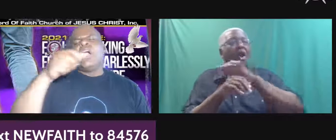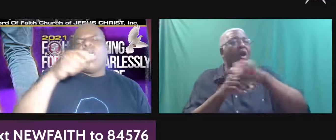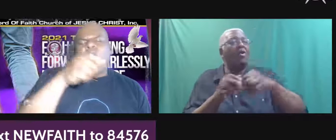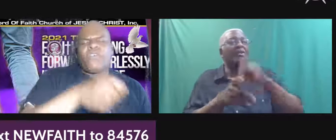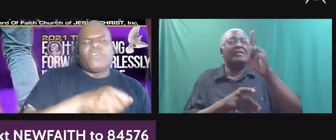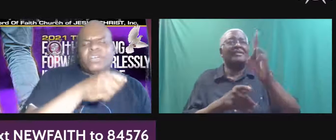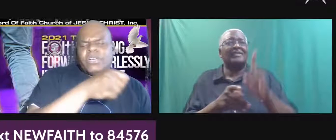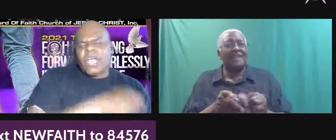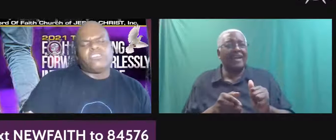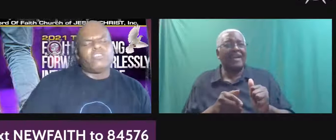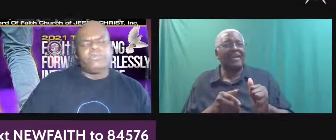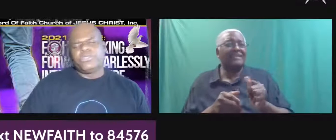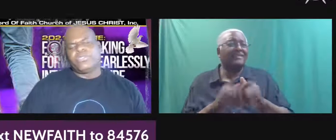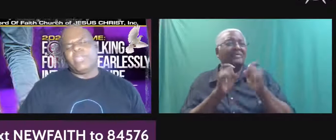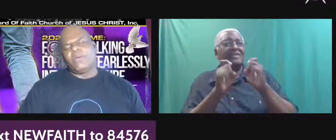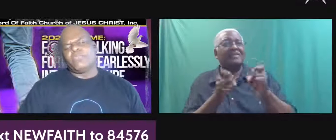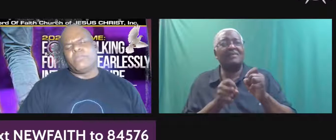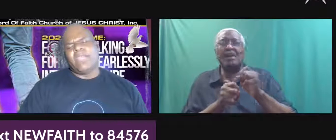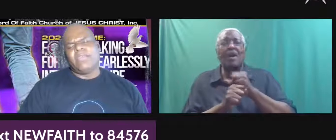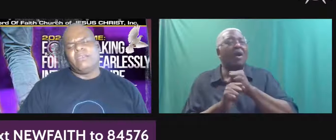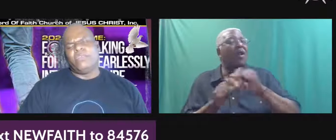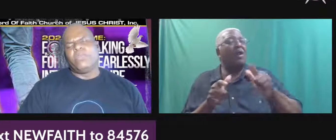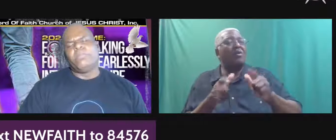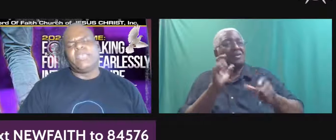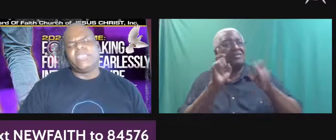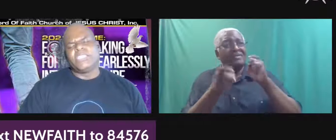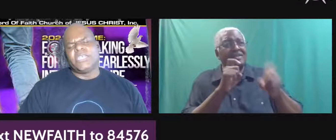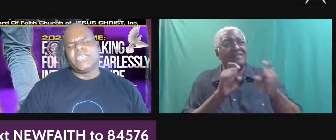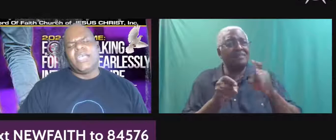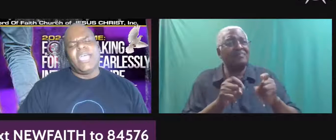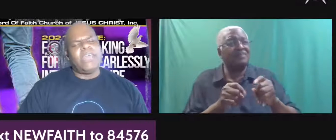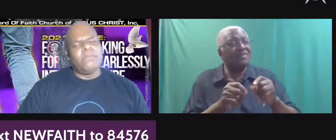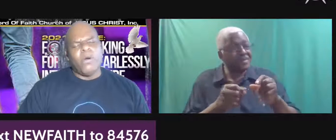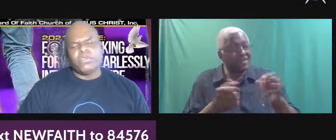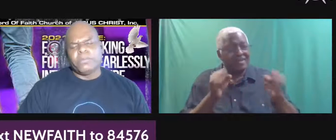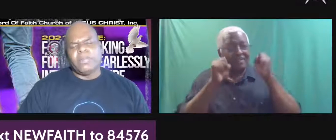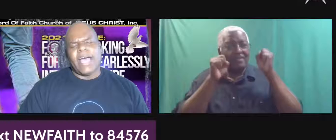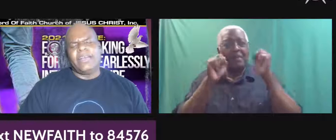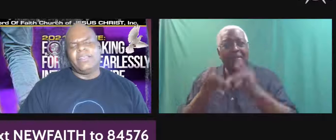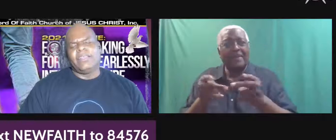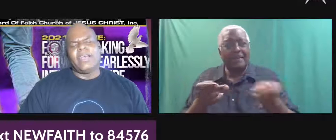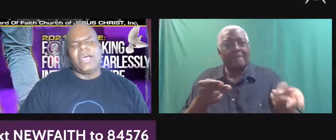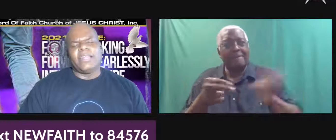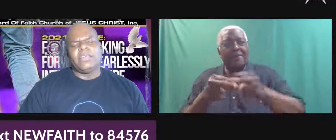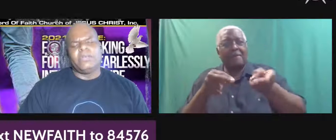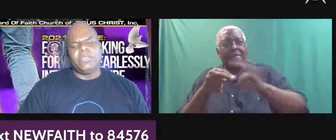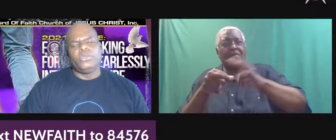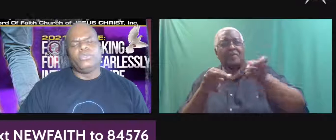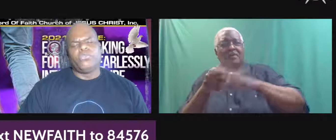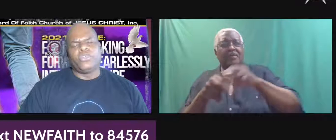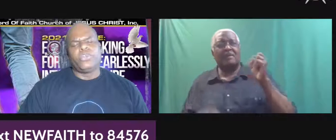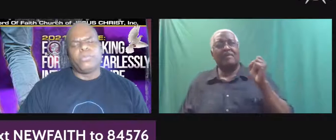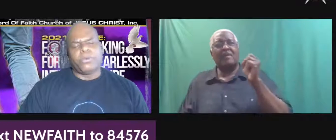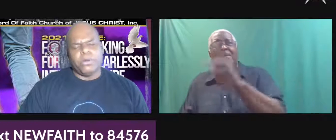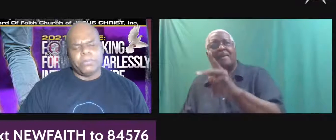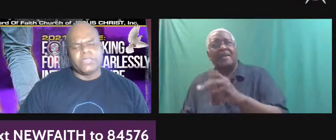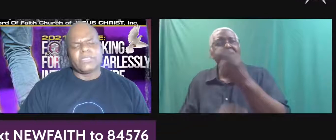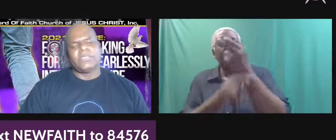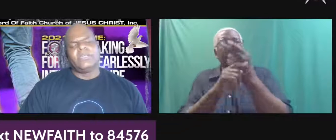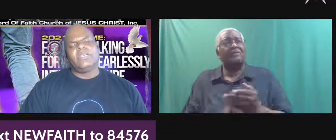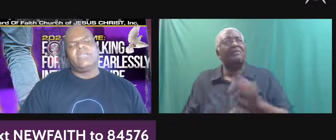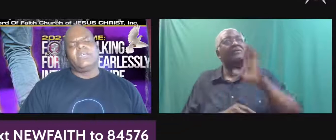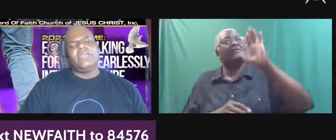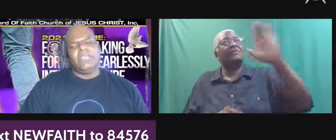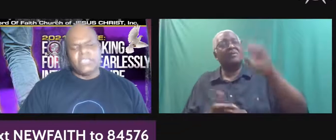every offering or contribution that was made. Replenish it and multiply it. And then, God, let it be used for your